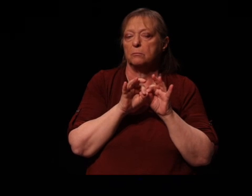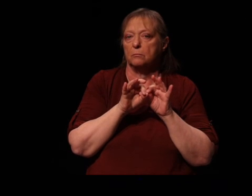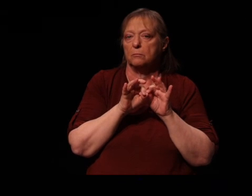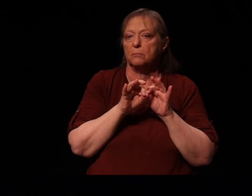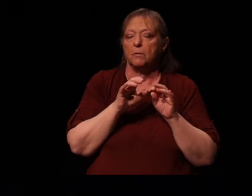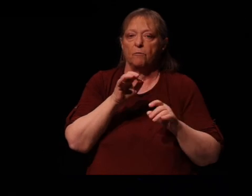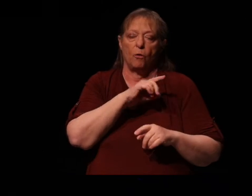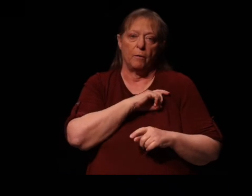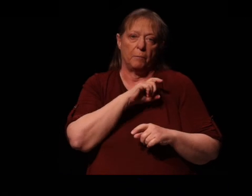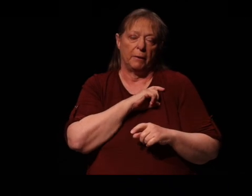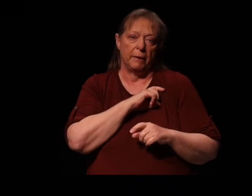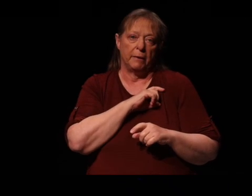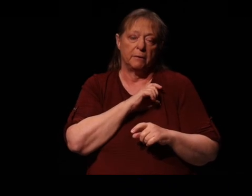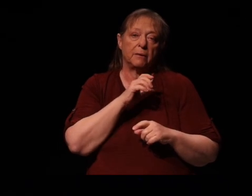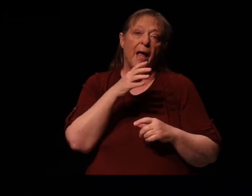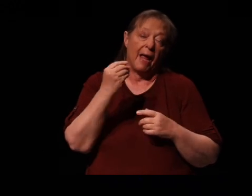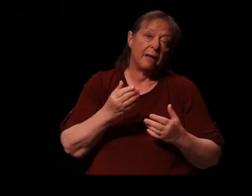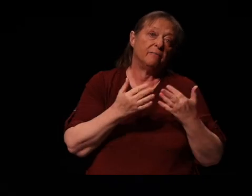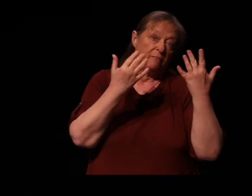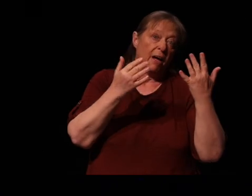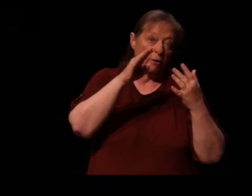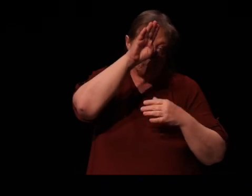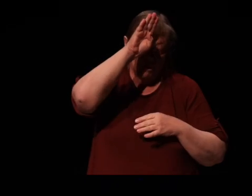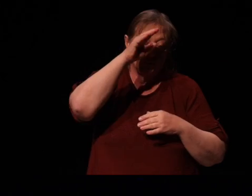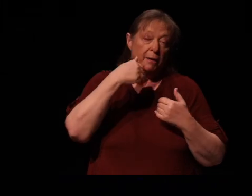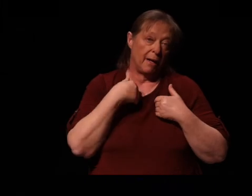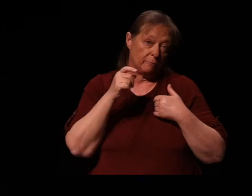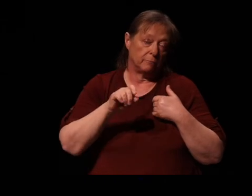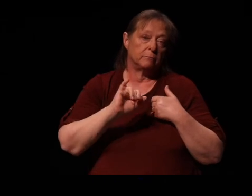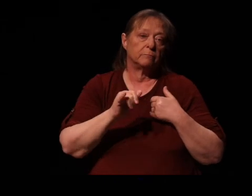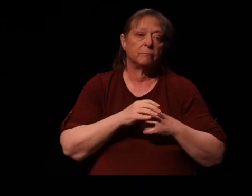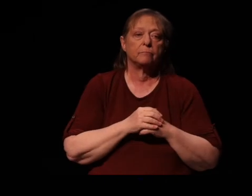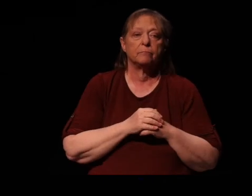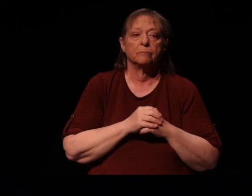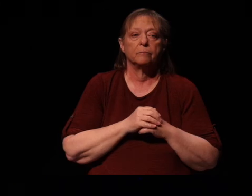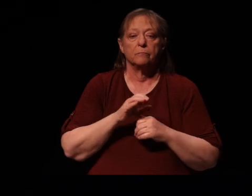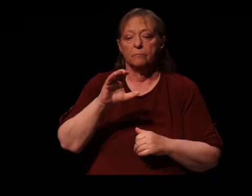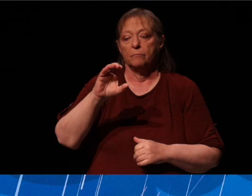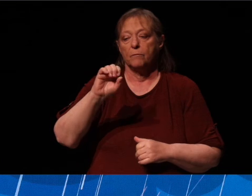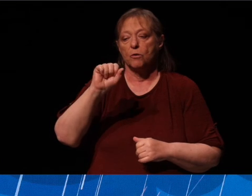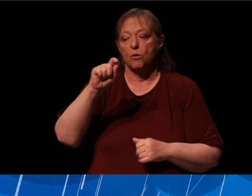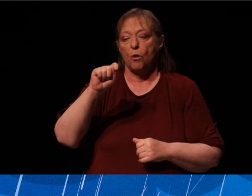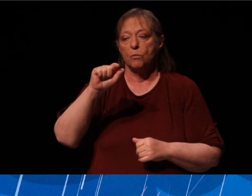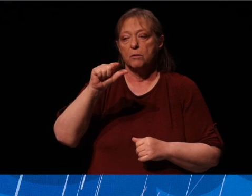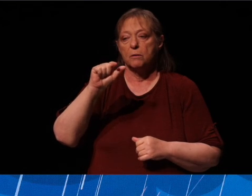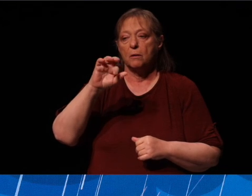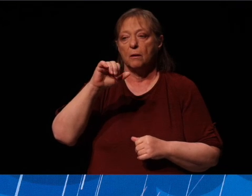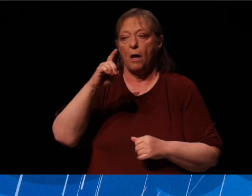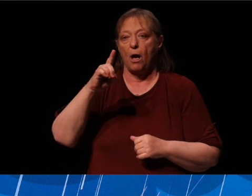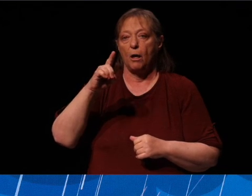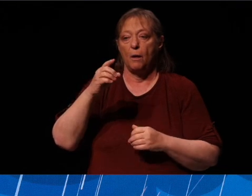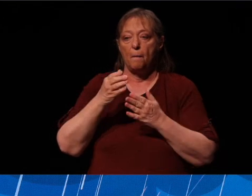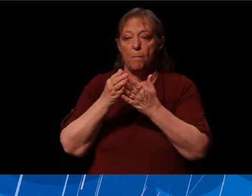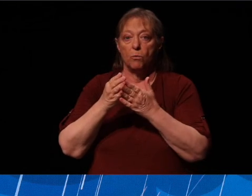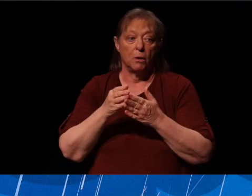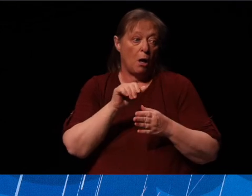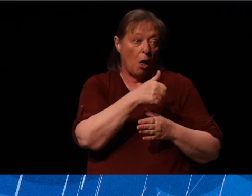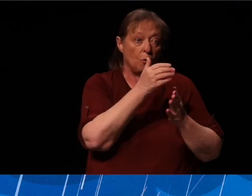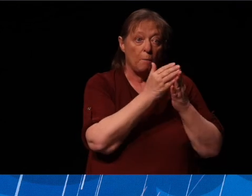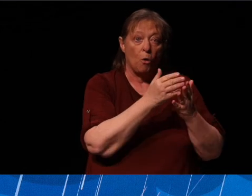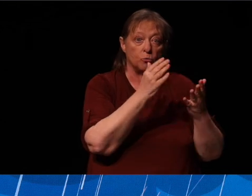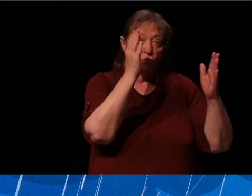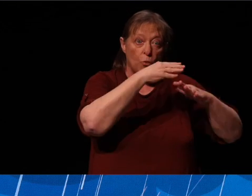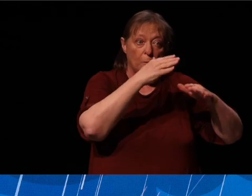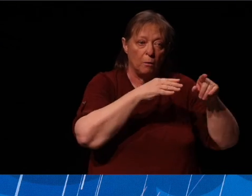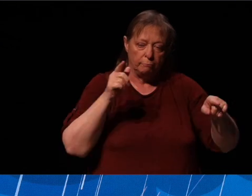important portion of police equipment or fire equipment for that instance. Coast Guard boats. They help other boats